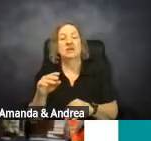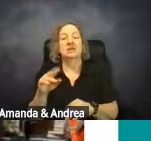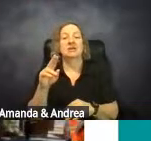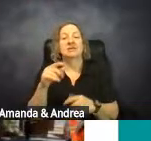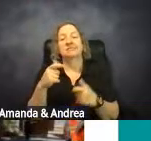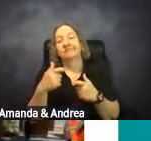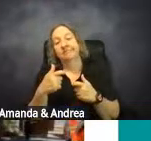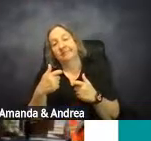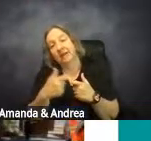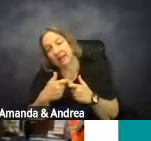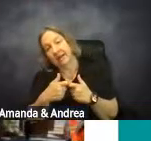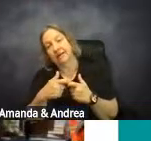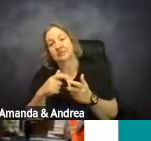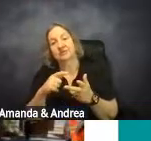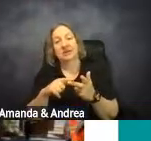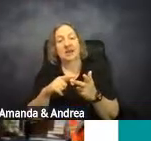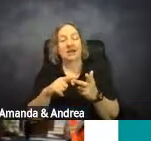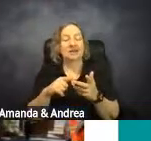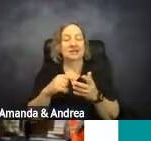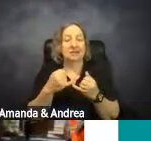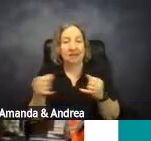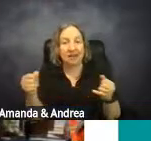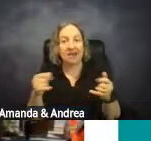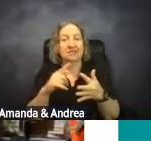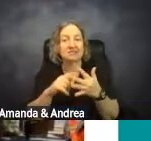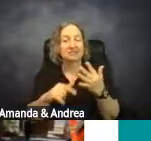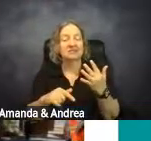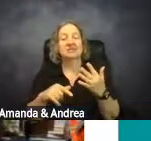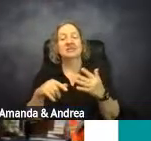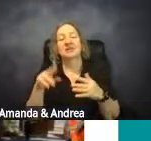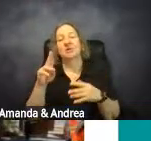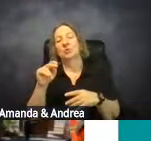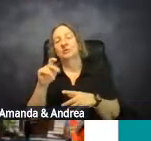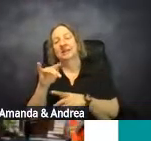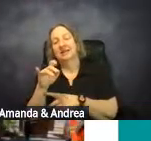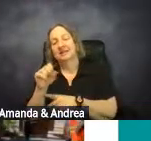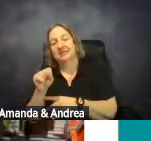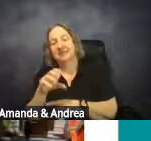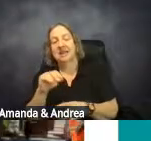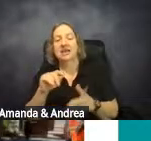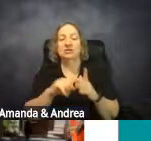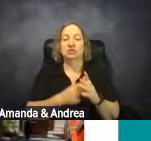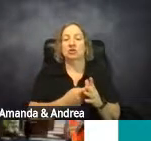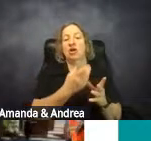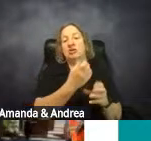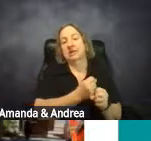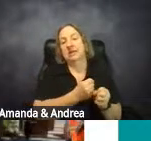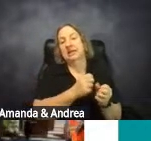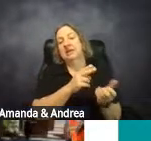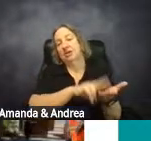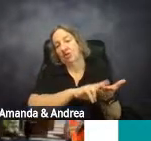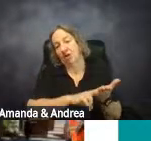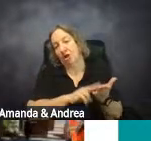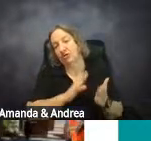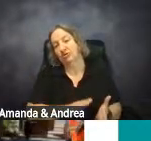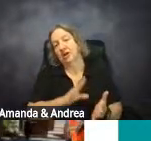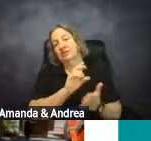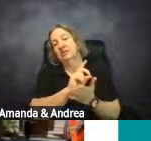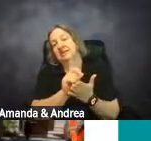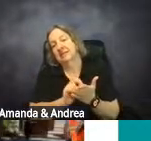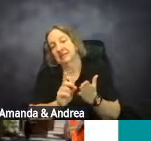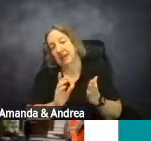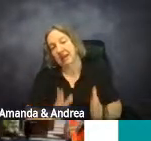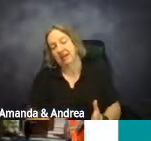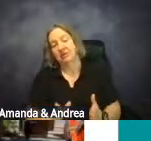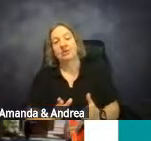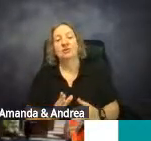utilities, and to start procuring the services of a contractor and designer to finish